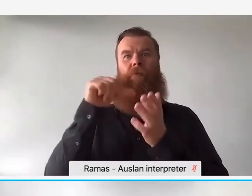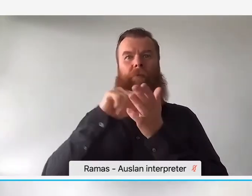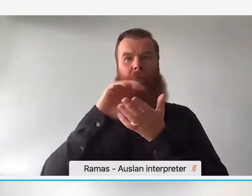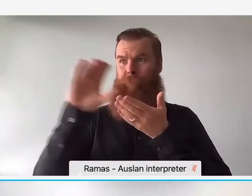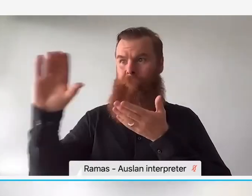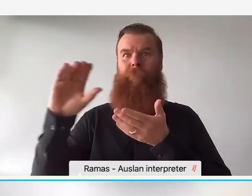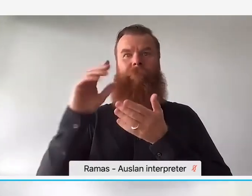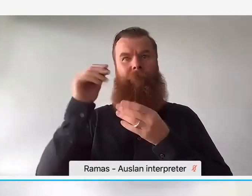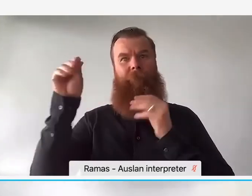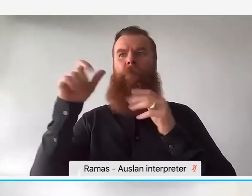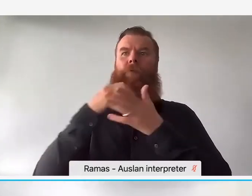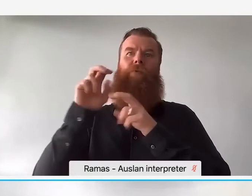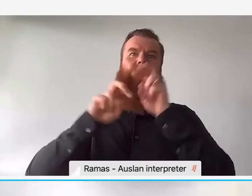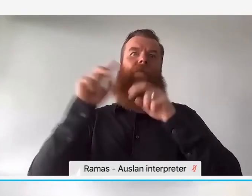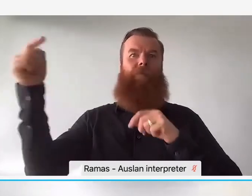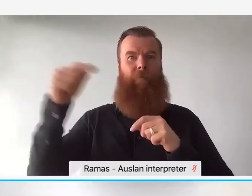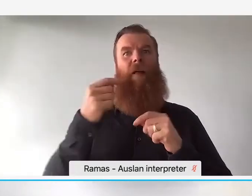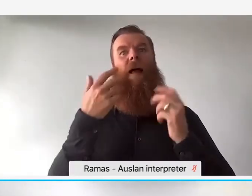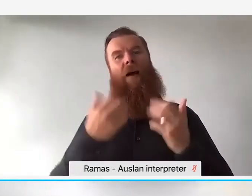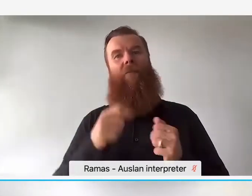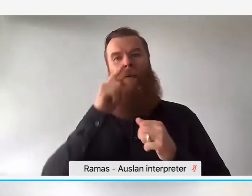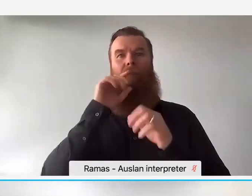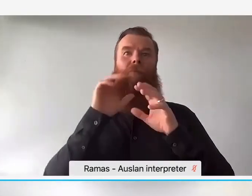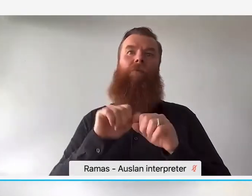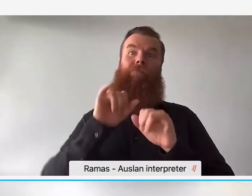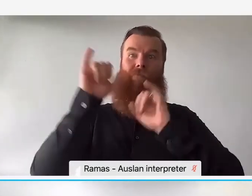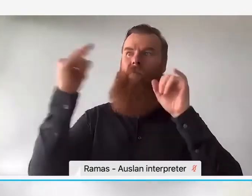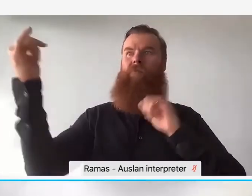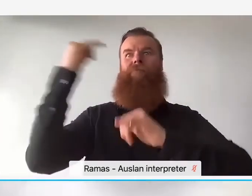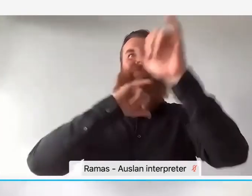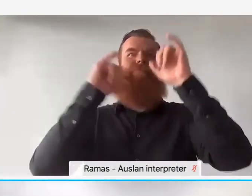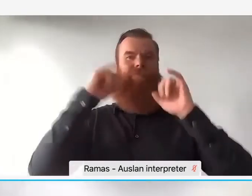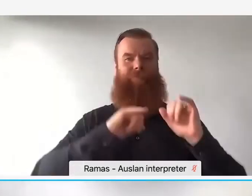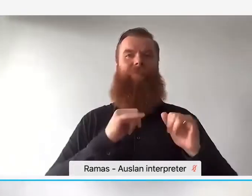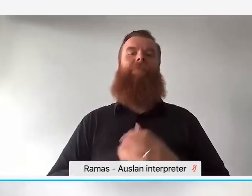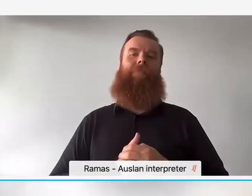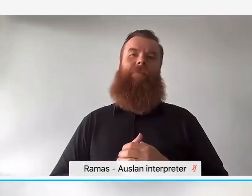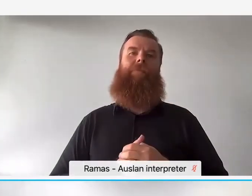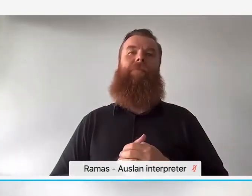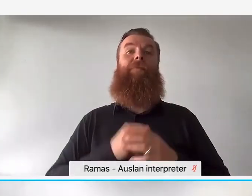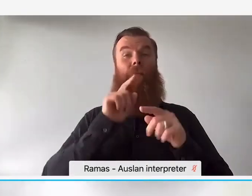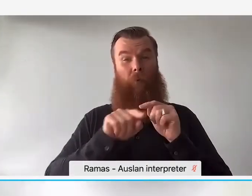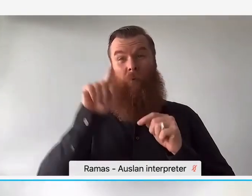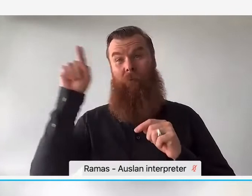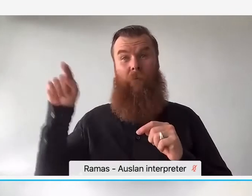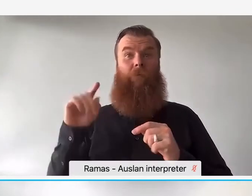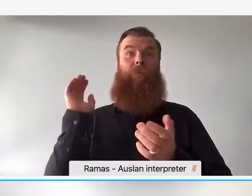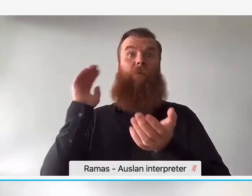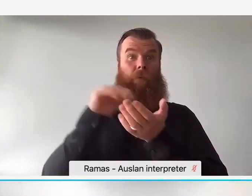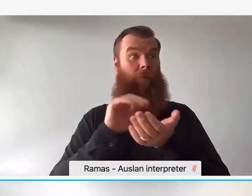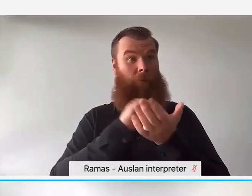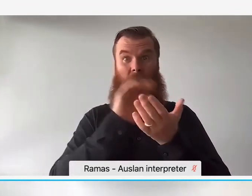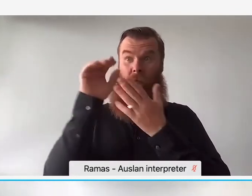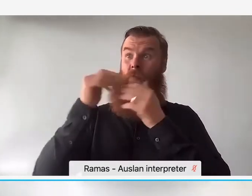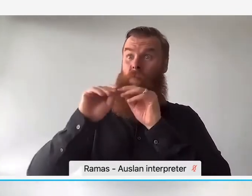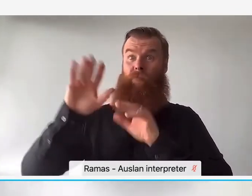flight. Most PLS workers commenced shifts on site within 4 days of arriving in Australia